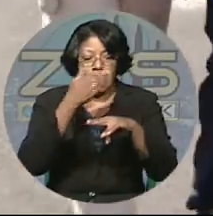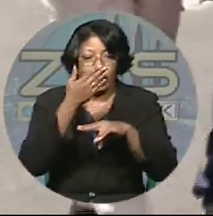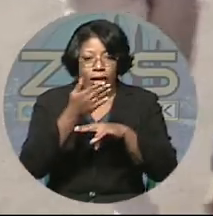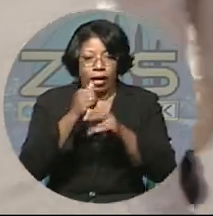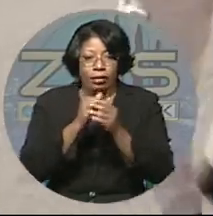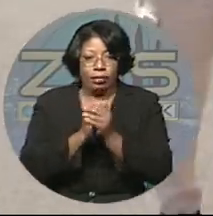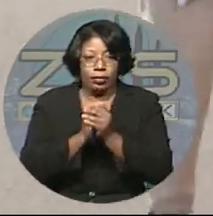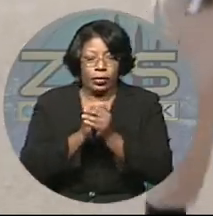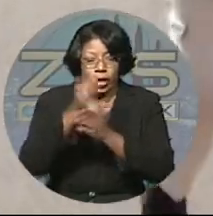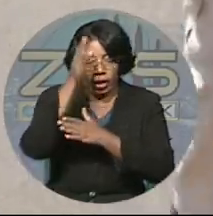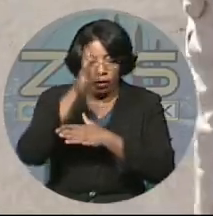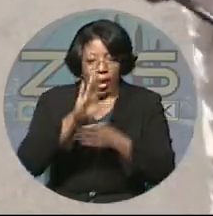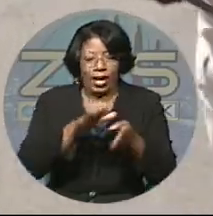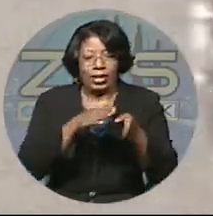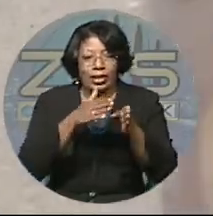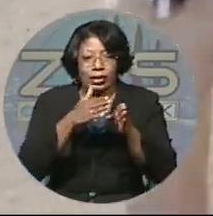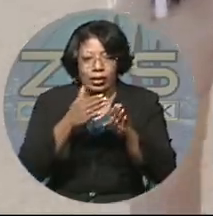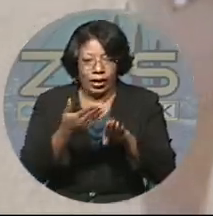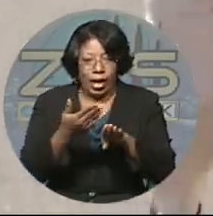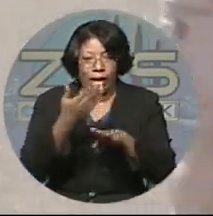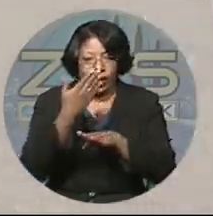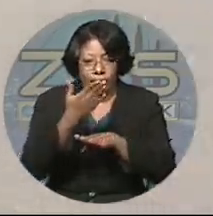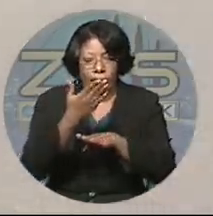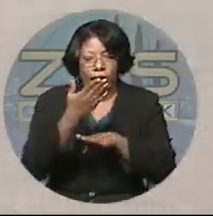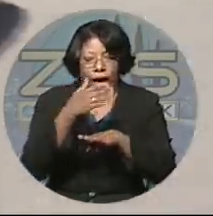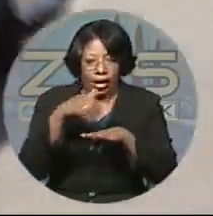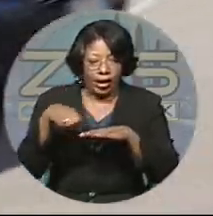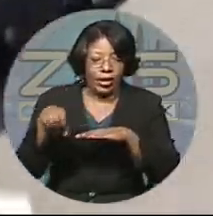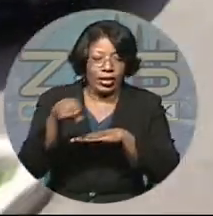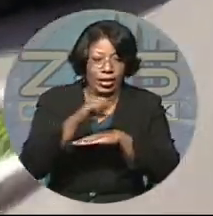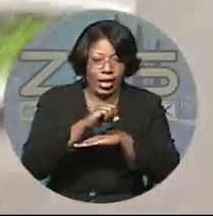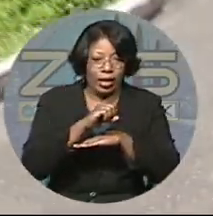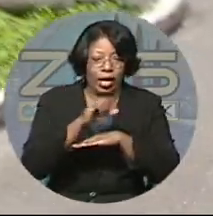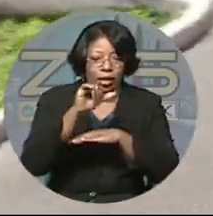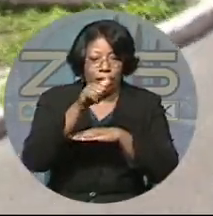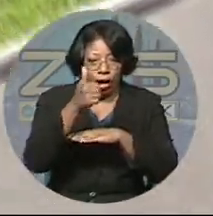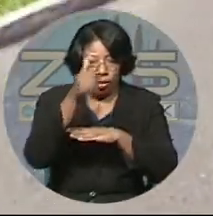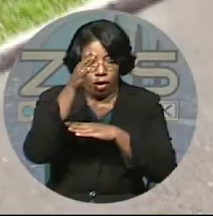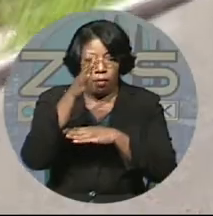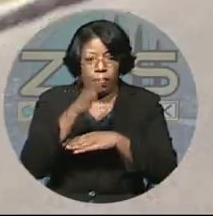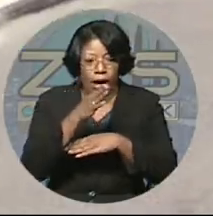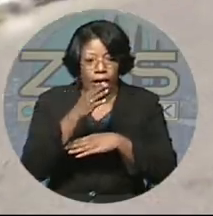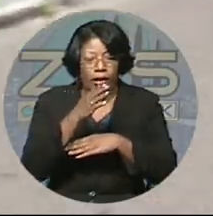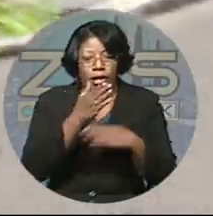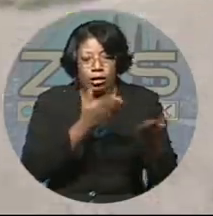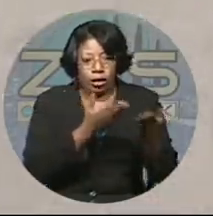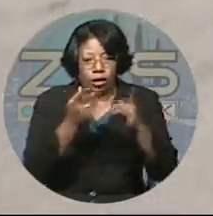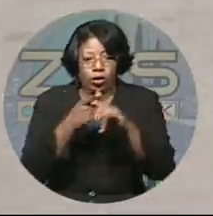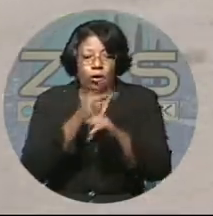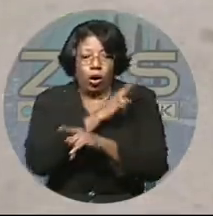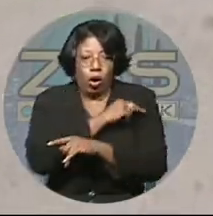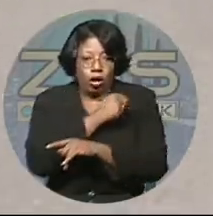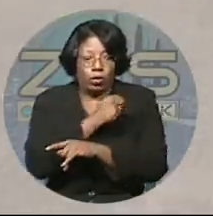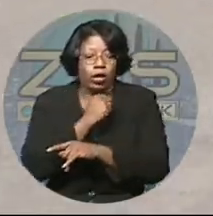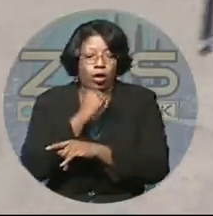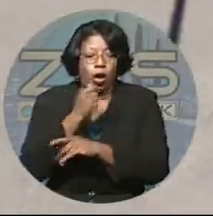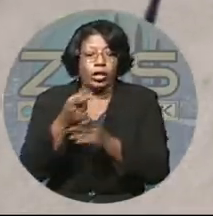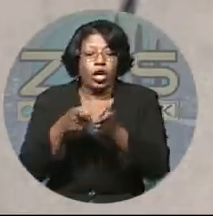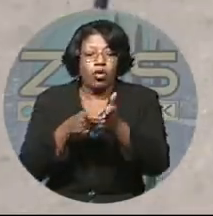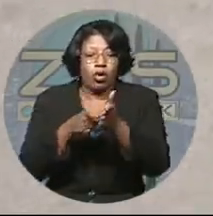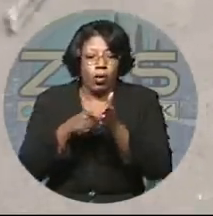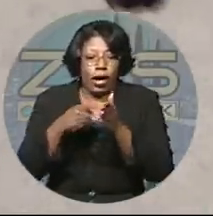injuries, and the other male was transported to hospital. In court, Moss was not required to enter a plea to the murder charge. Bail